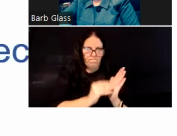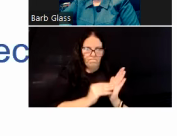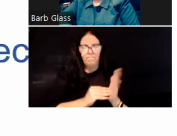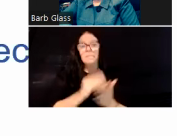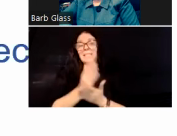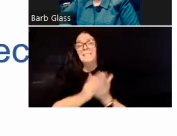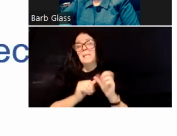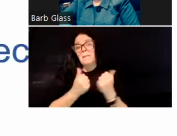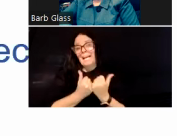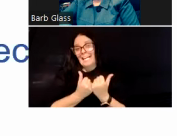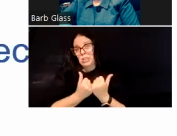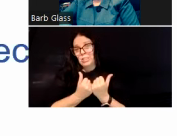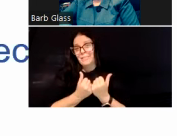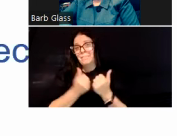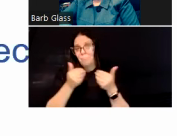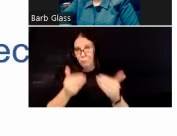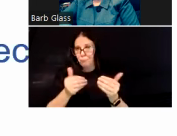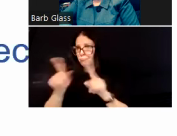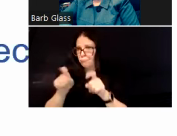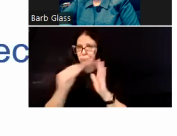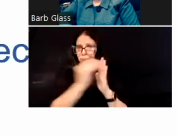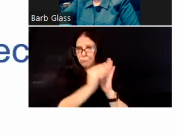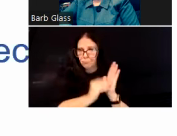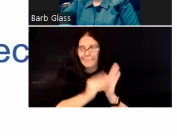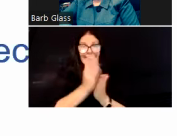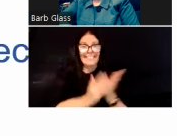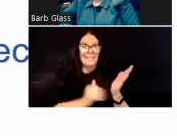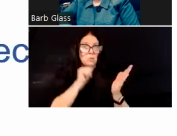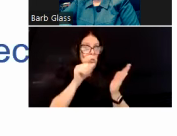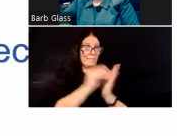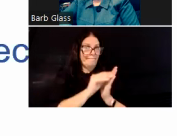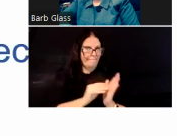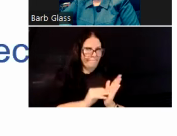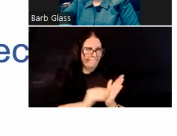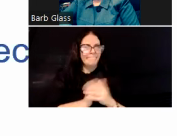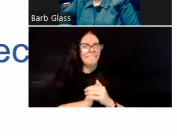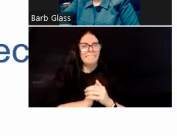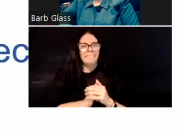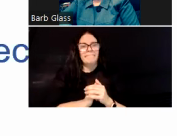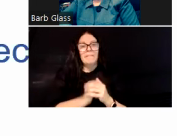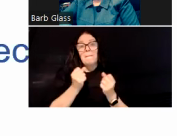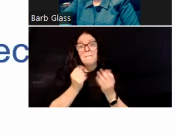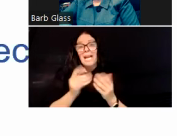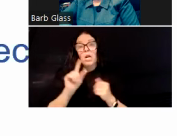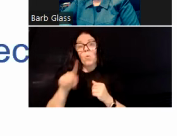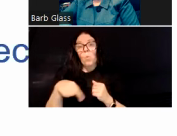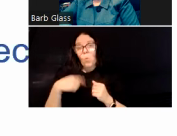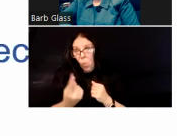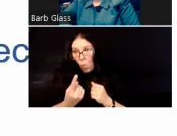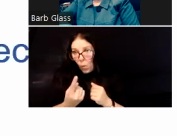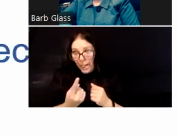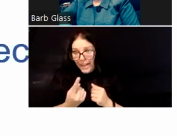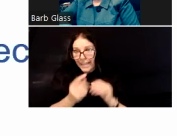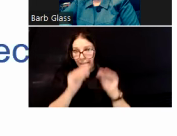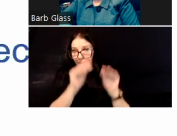some agencies don't do it. Many only enter this information if the learner has identified that